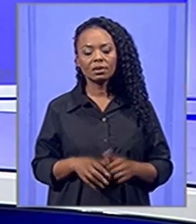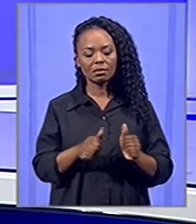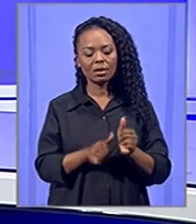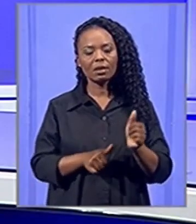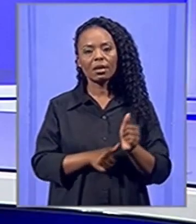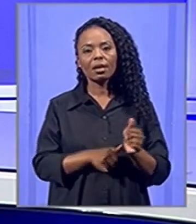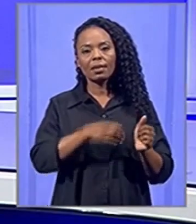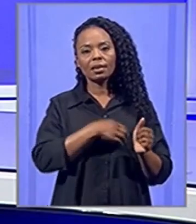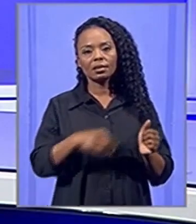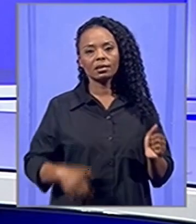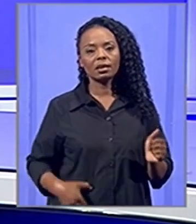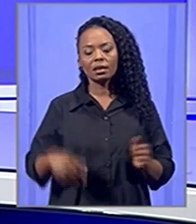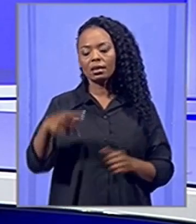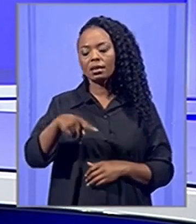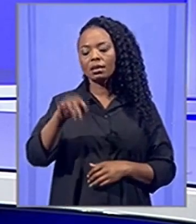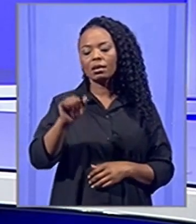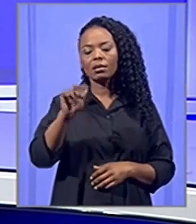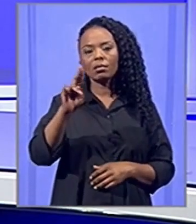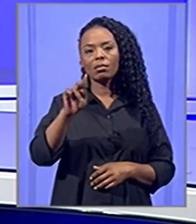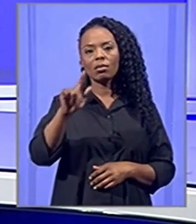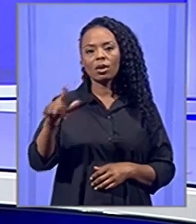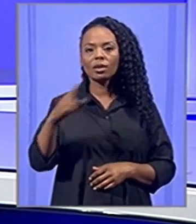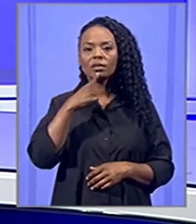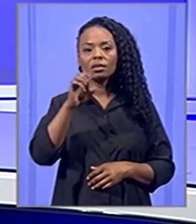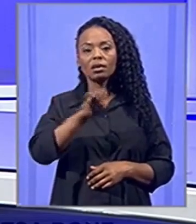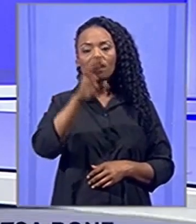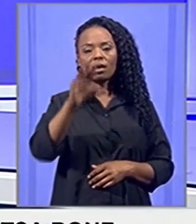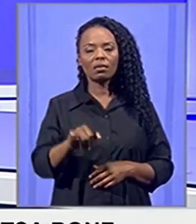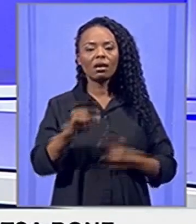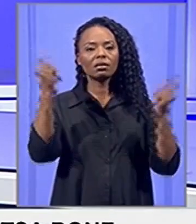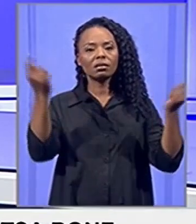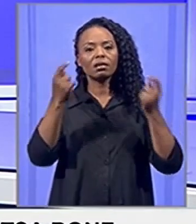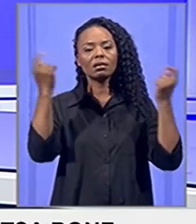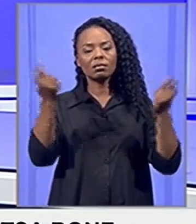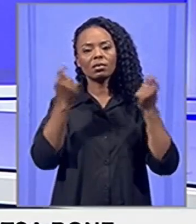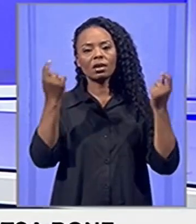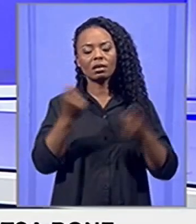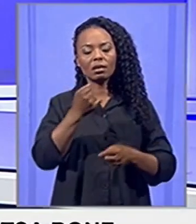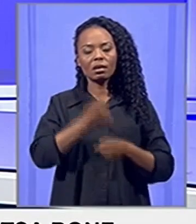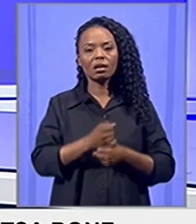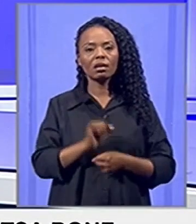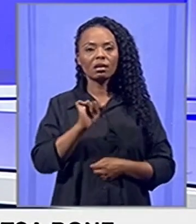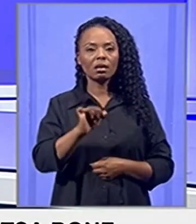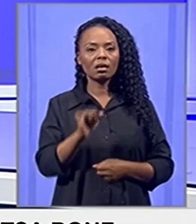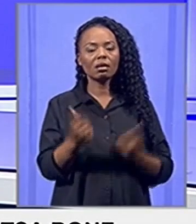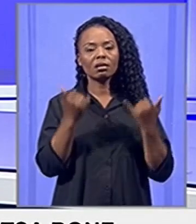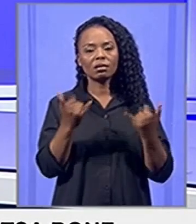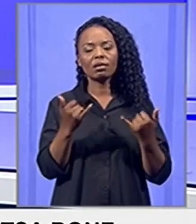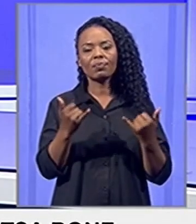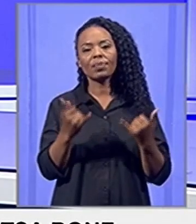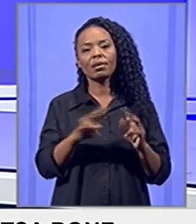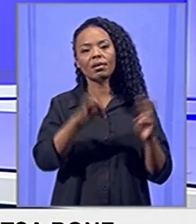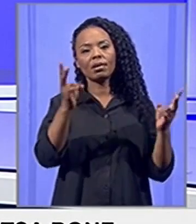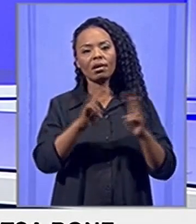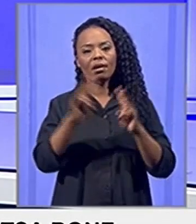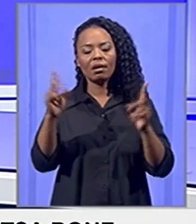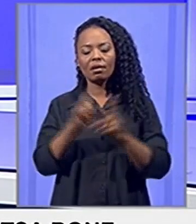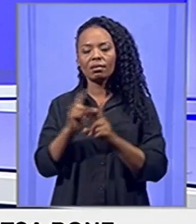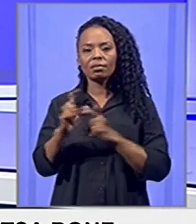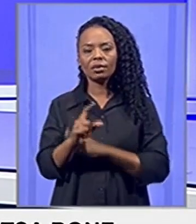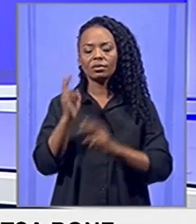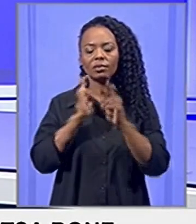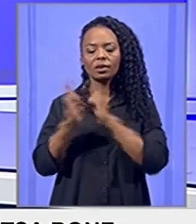Motlatsamopresidente Paul Mashatile a re Maaforika Borwa a tshwanetse go keteka ngwaoboswa ya bona e humileng le ditso tse di farologaneng tseo